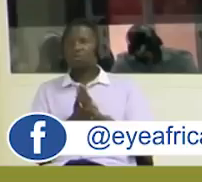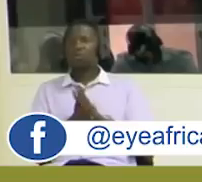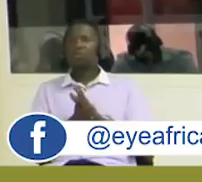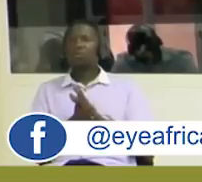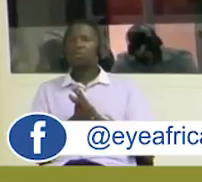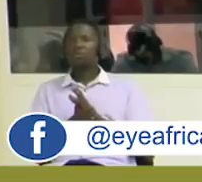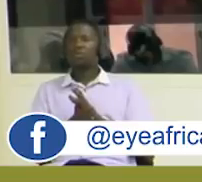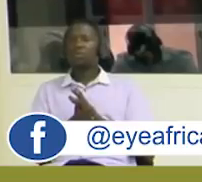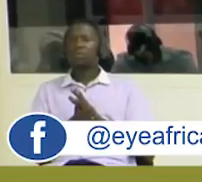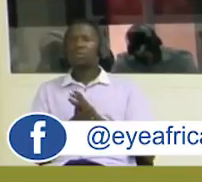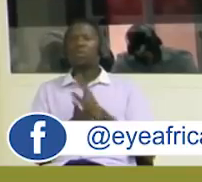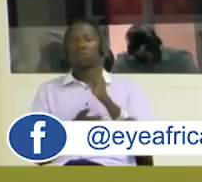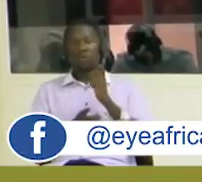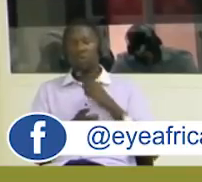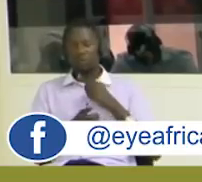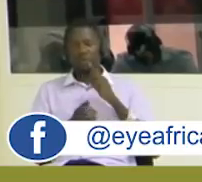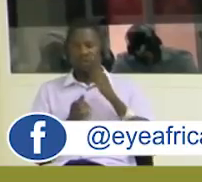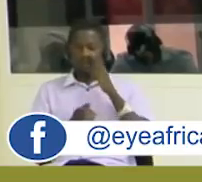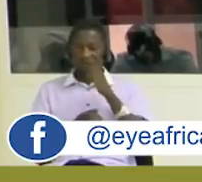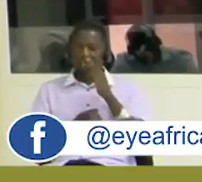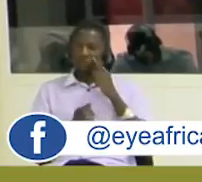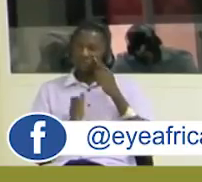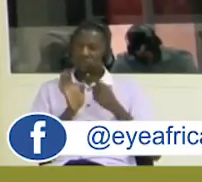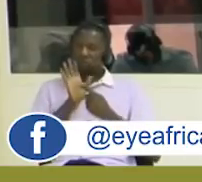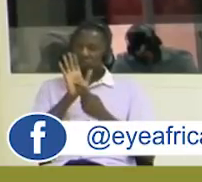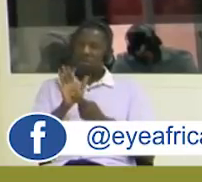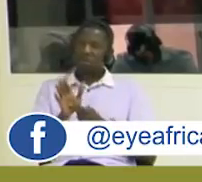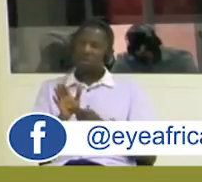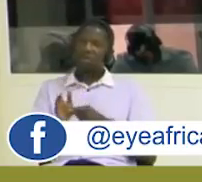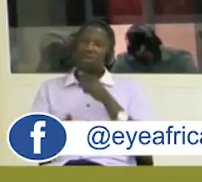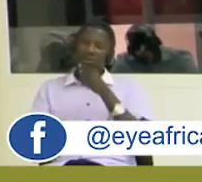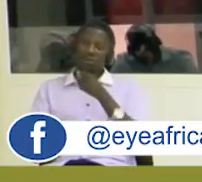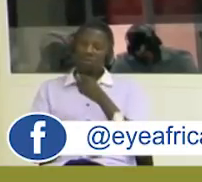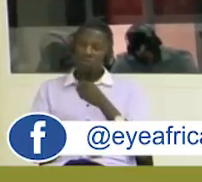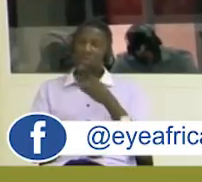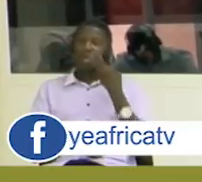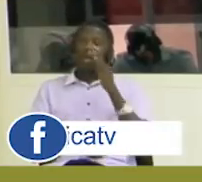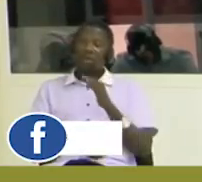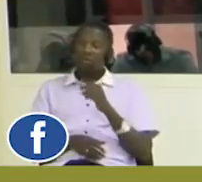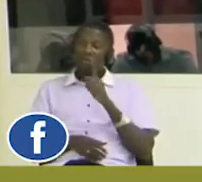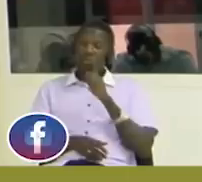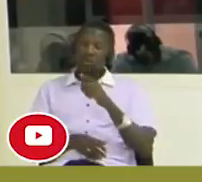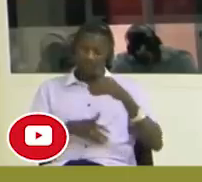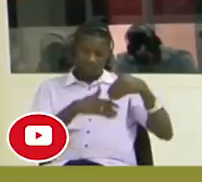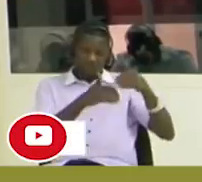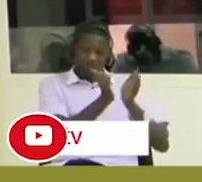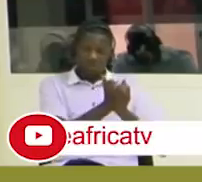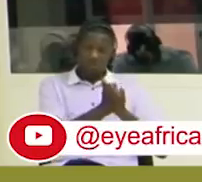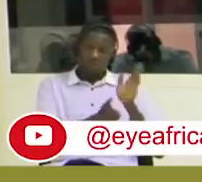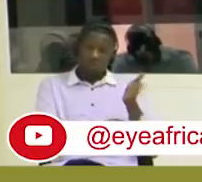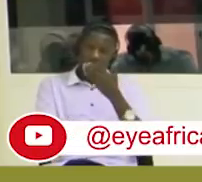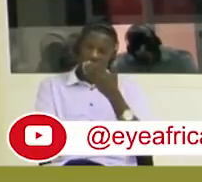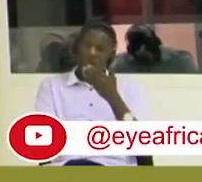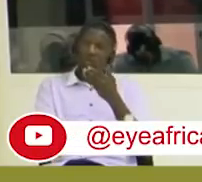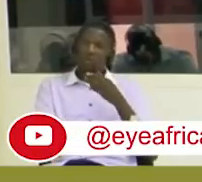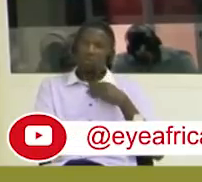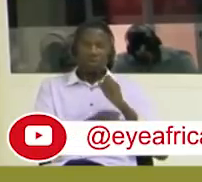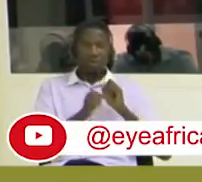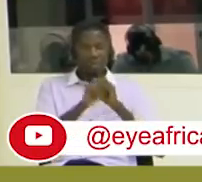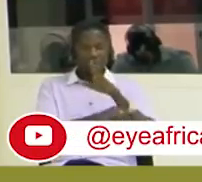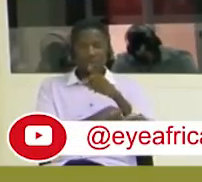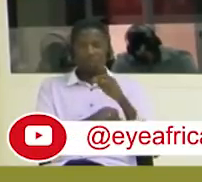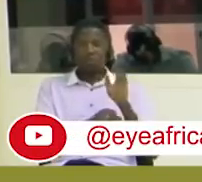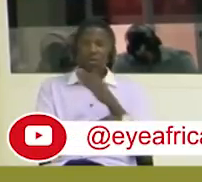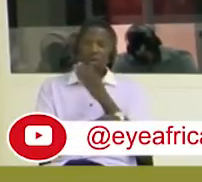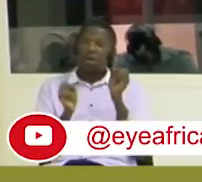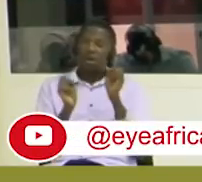one? No, what I am trying to show here, Mr. Singhateh, is yes, that sir. If one of the groups could be instructed to go